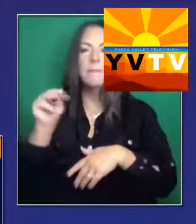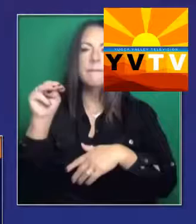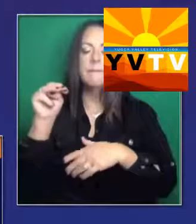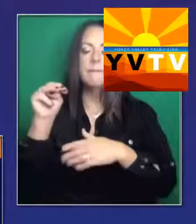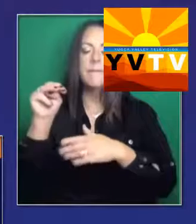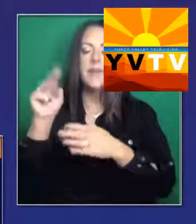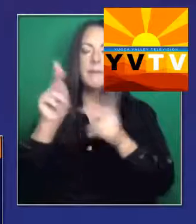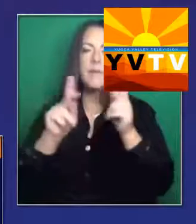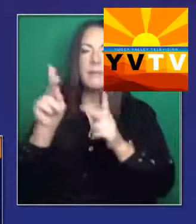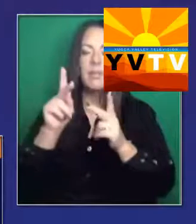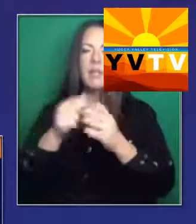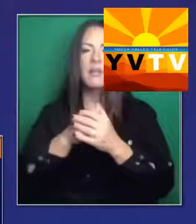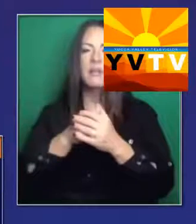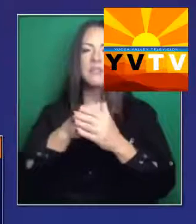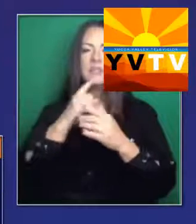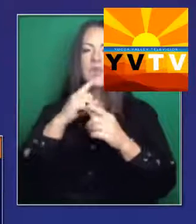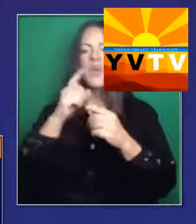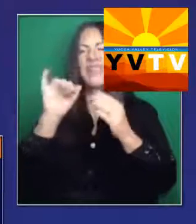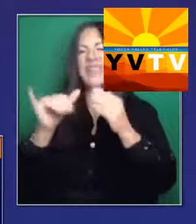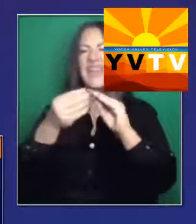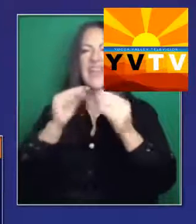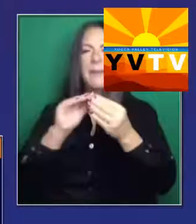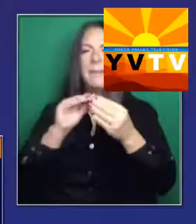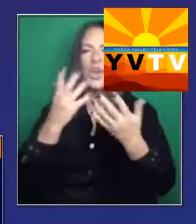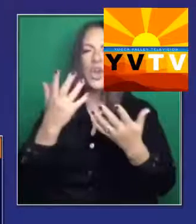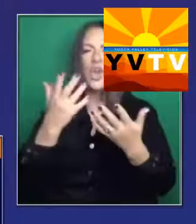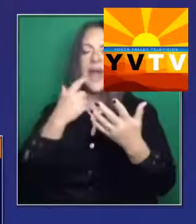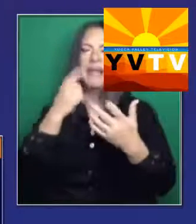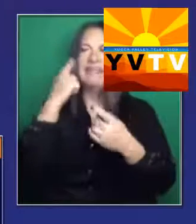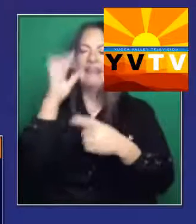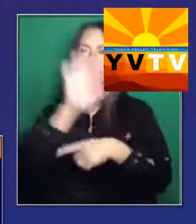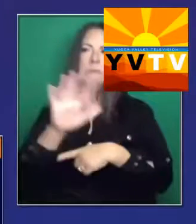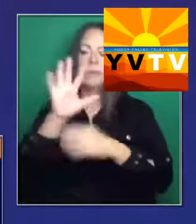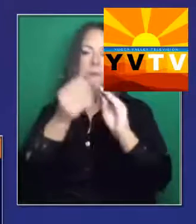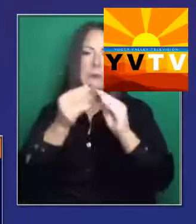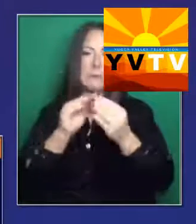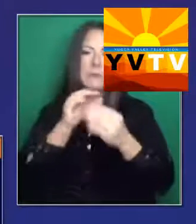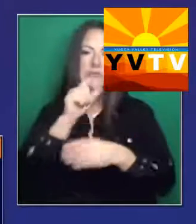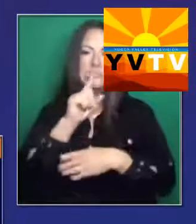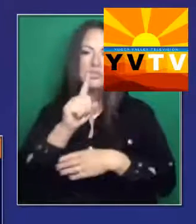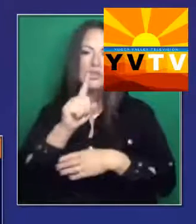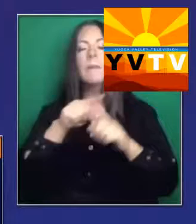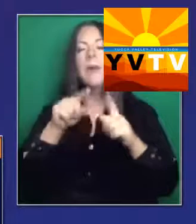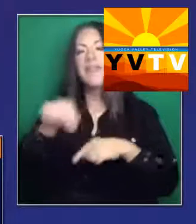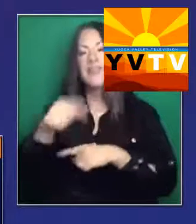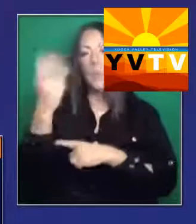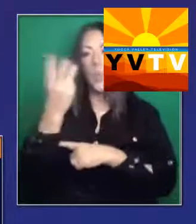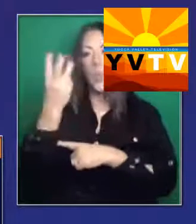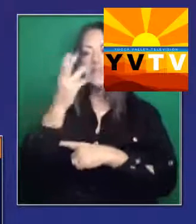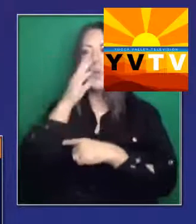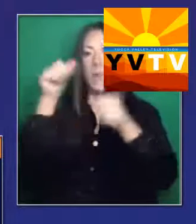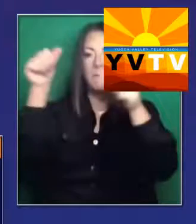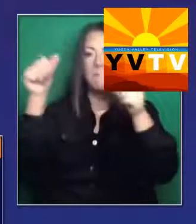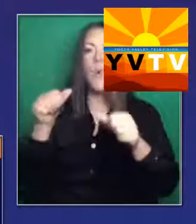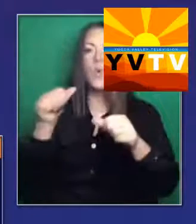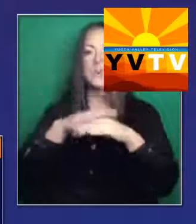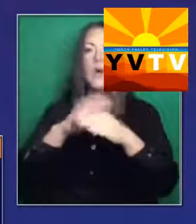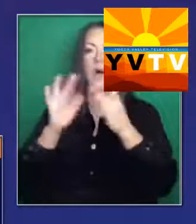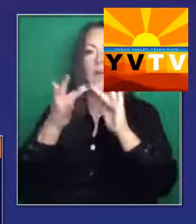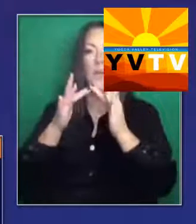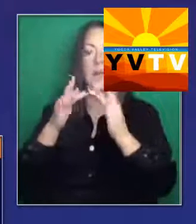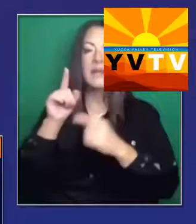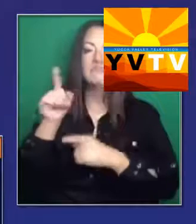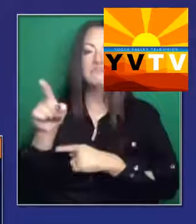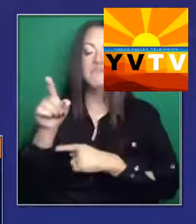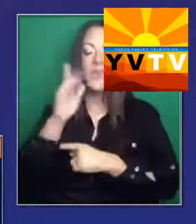that number will get updated this Wednesday. I'm just giving you approximate numbers. And then 1C is this much larger cohort that